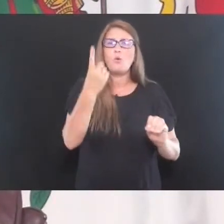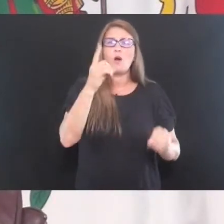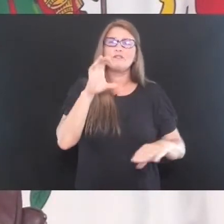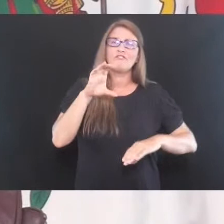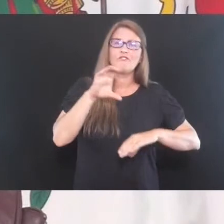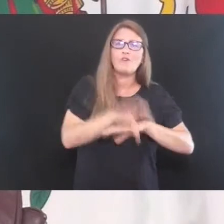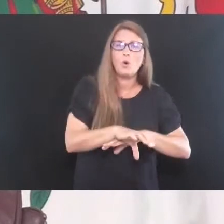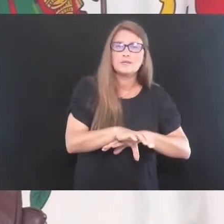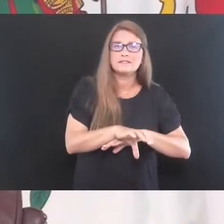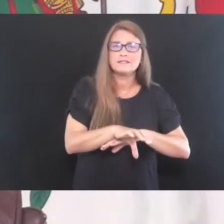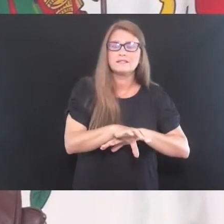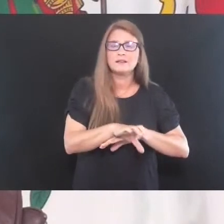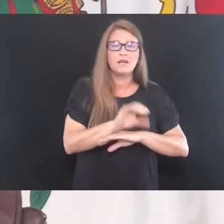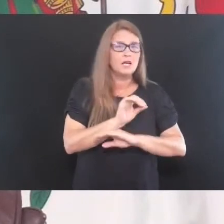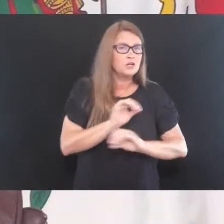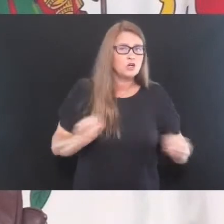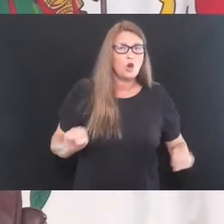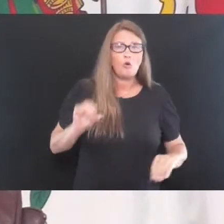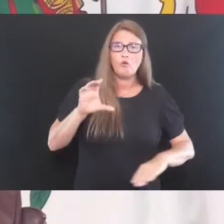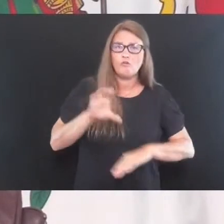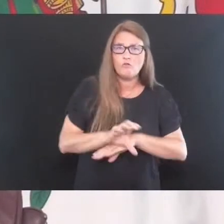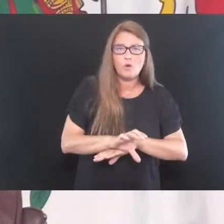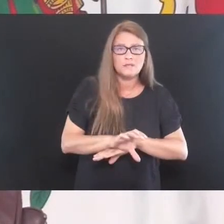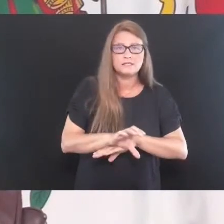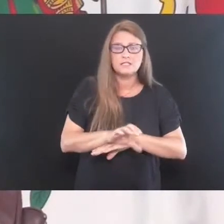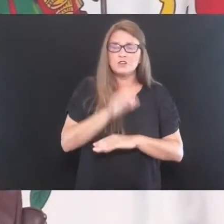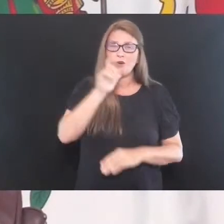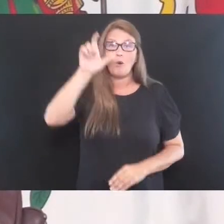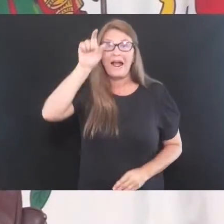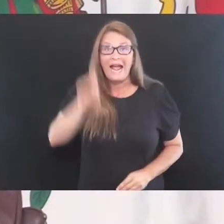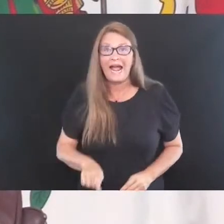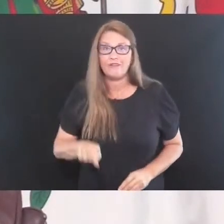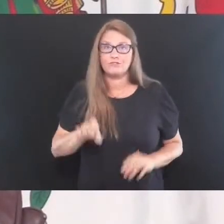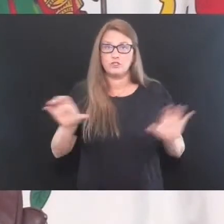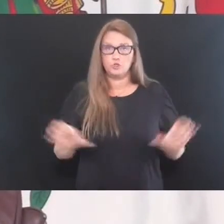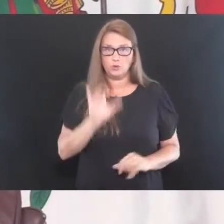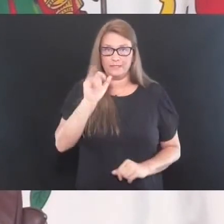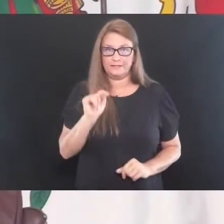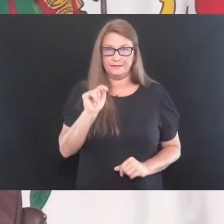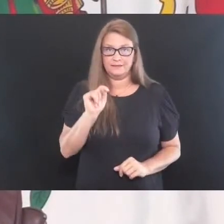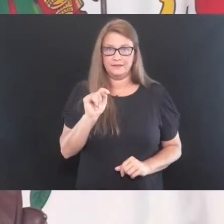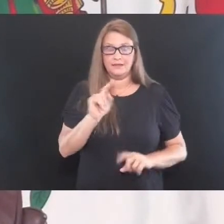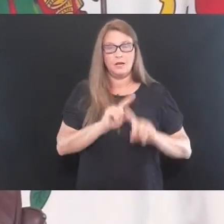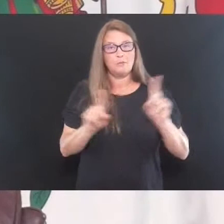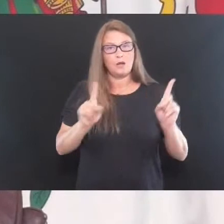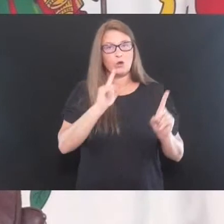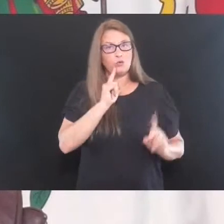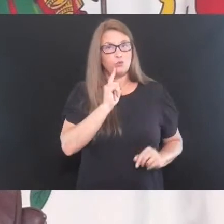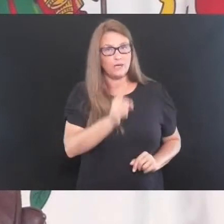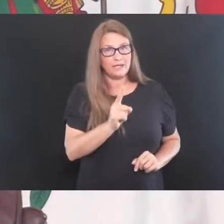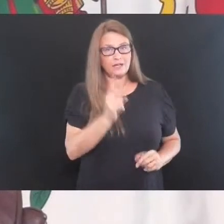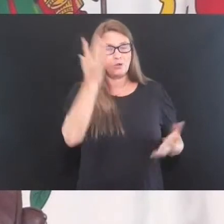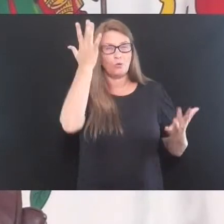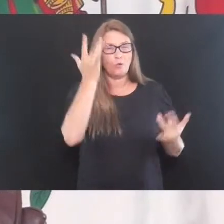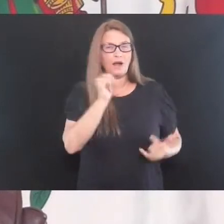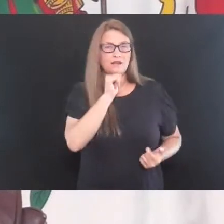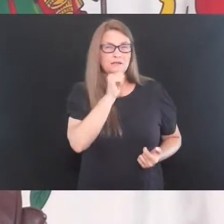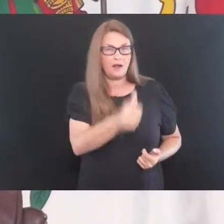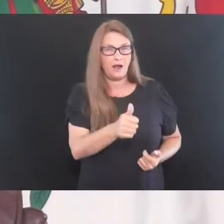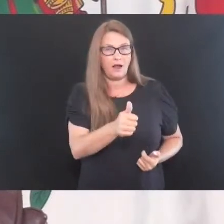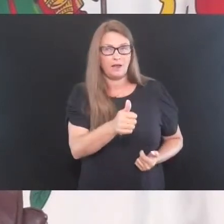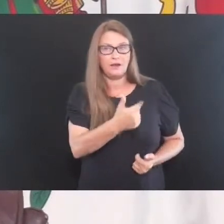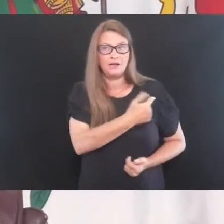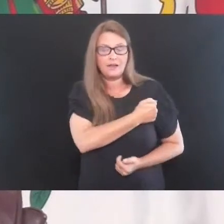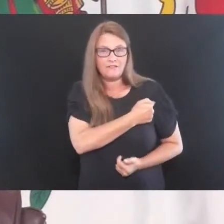head. Nobody's saying you have to do this. But really and truly, why can't we do it on a